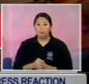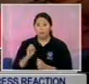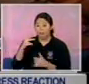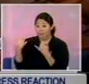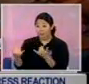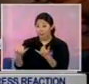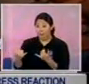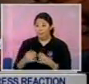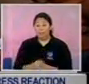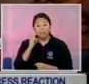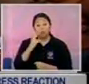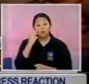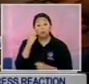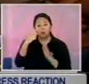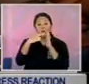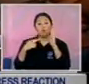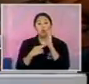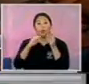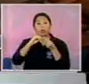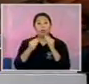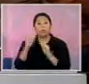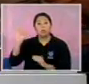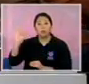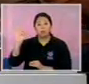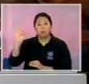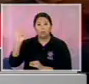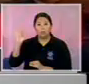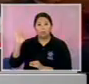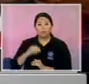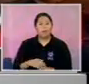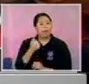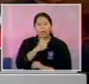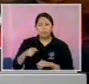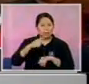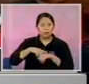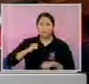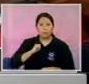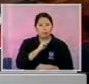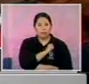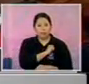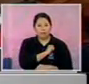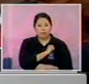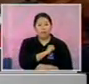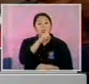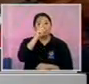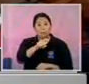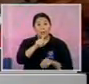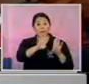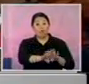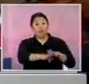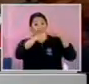Rule 18, at all times while the Senate is sitting upon the trial of impeachment, the doors of the Senate shall be open to the